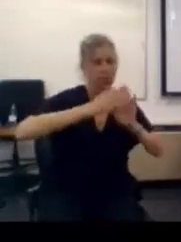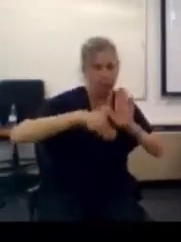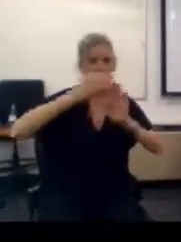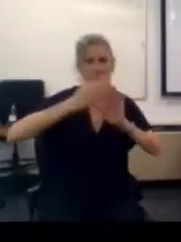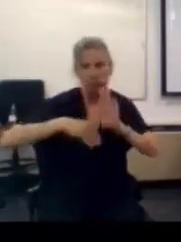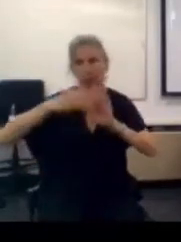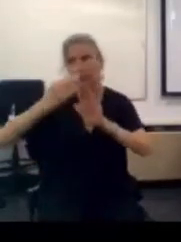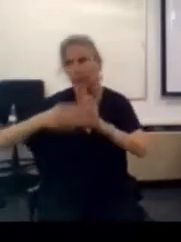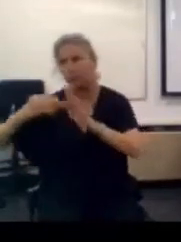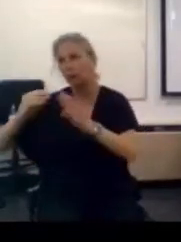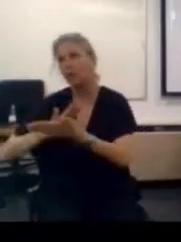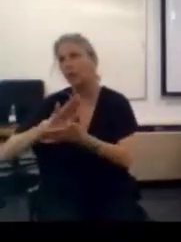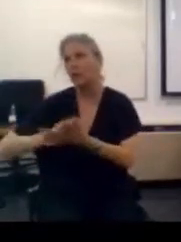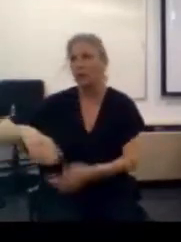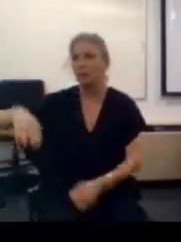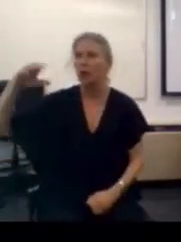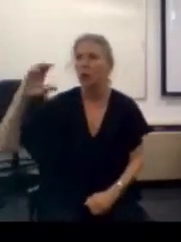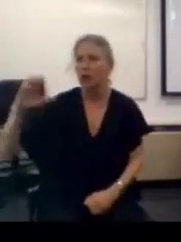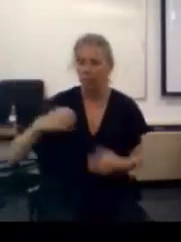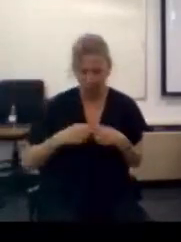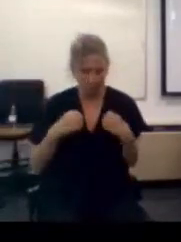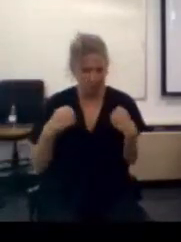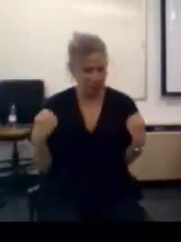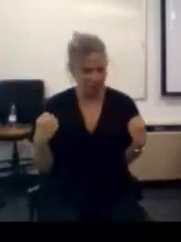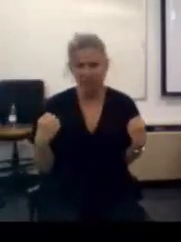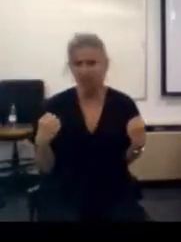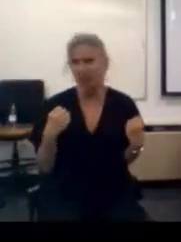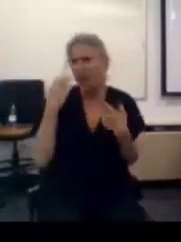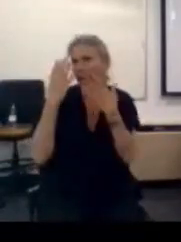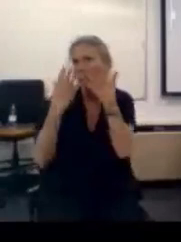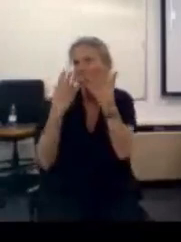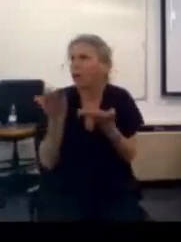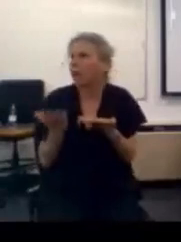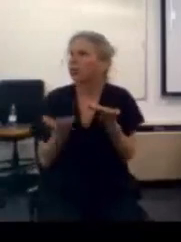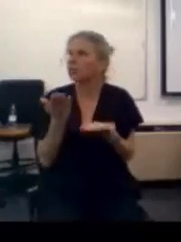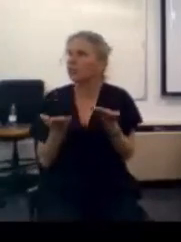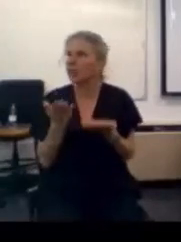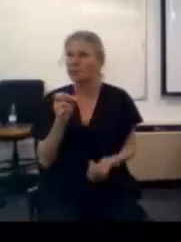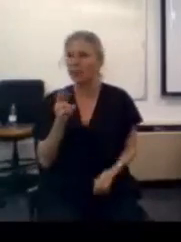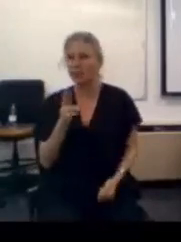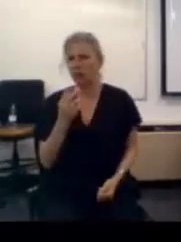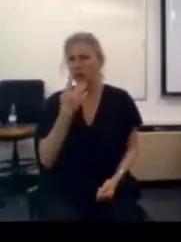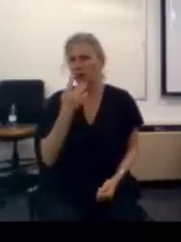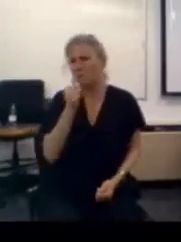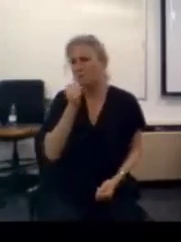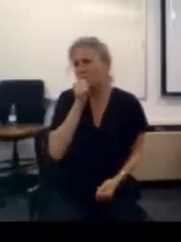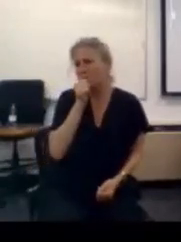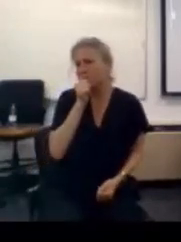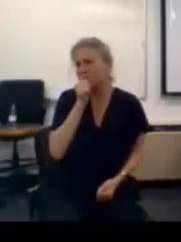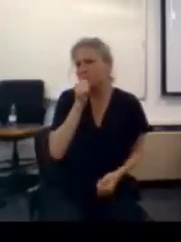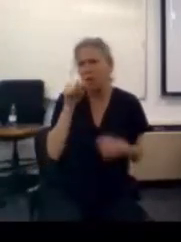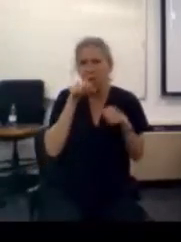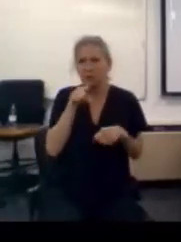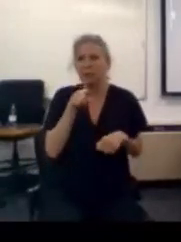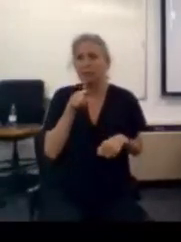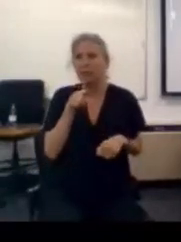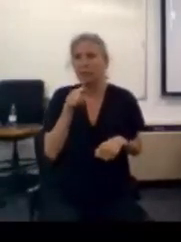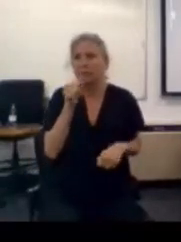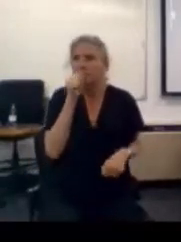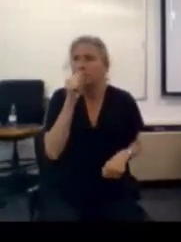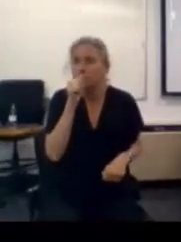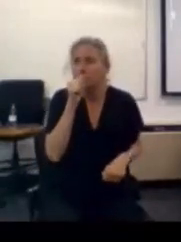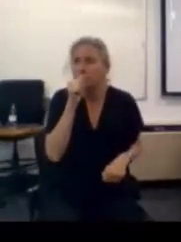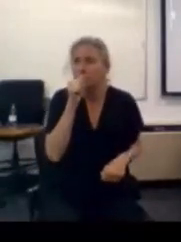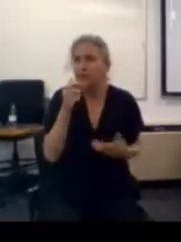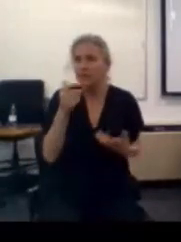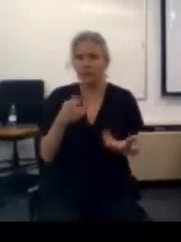out a form, put their name on a piece of paper, reveal something that they may or may not want to let